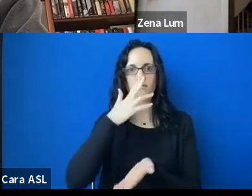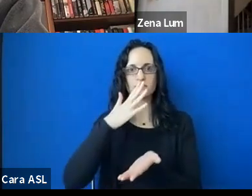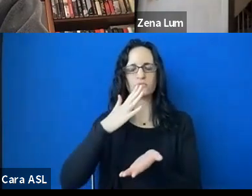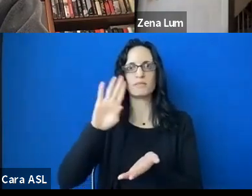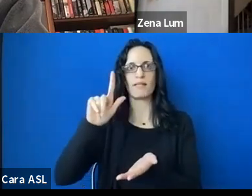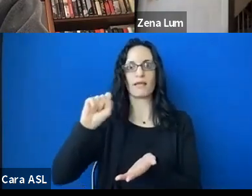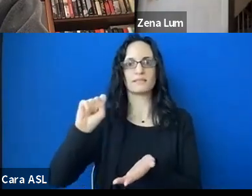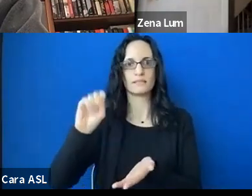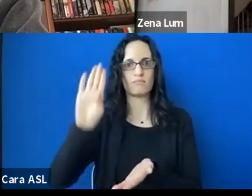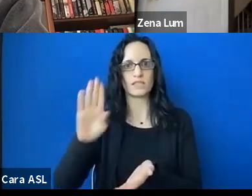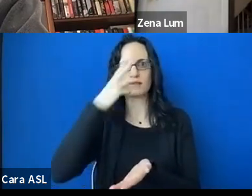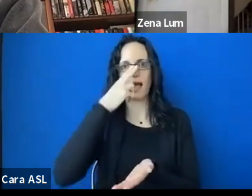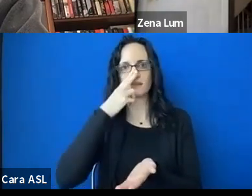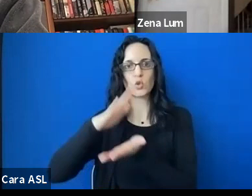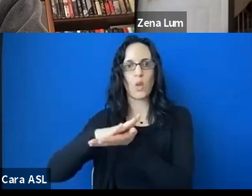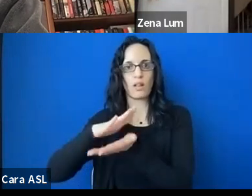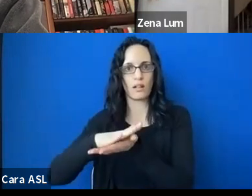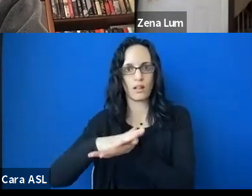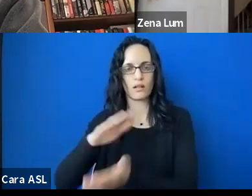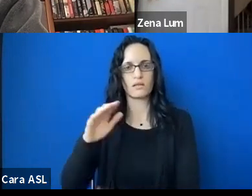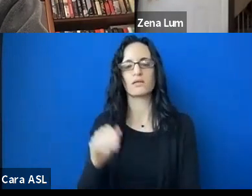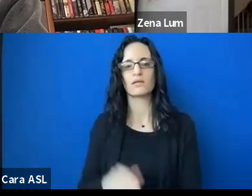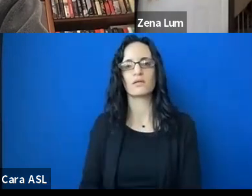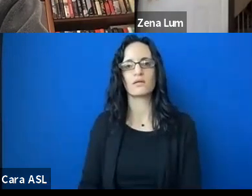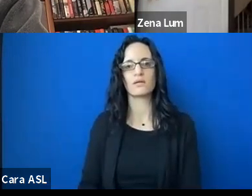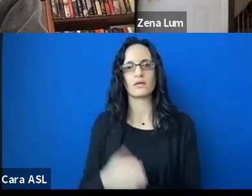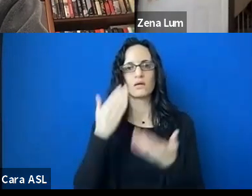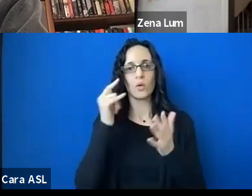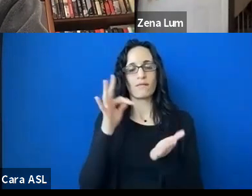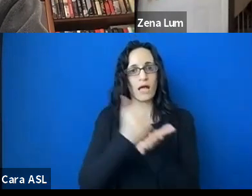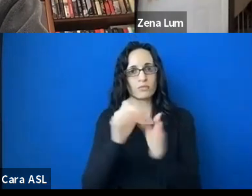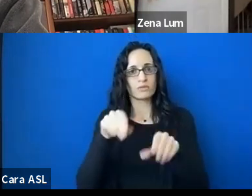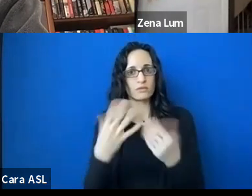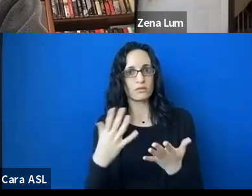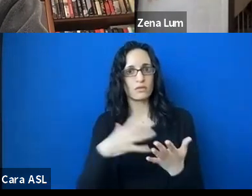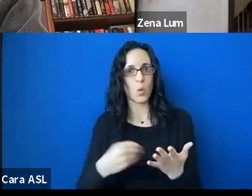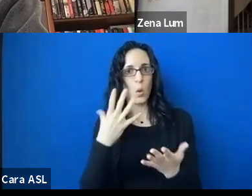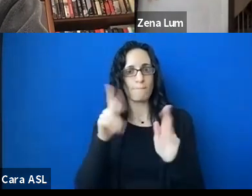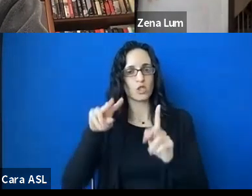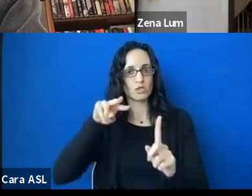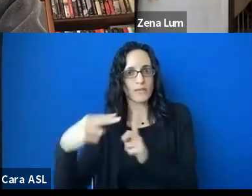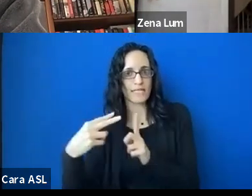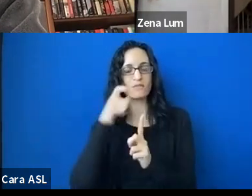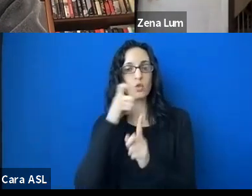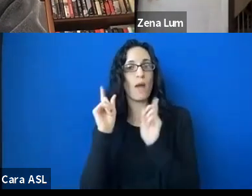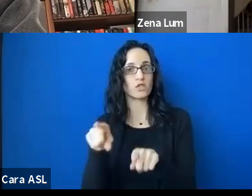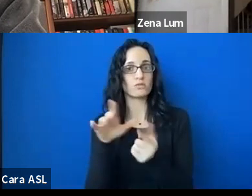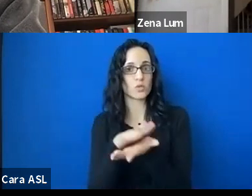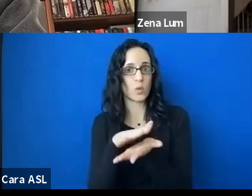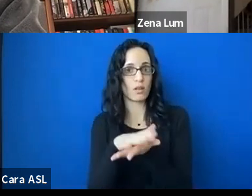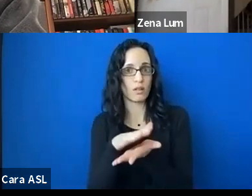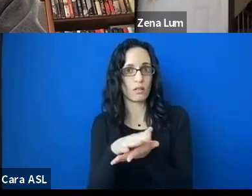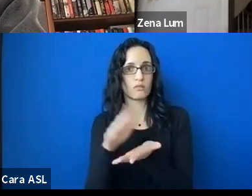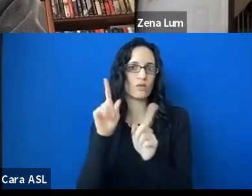I don't know if it helps to have the perspective of a white person who did attend these schools, but I can say